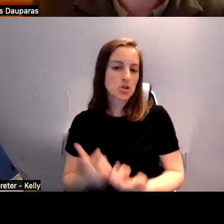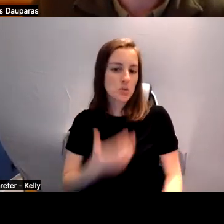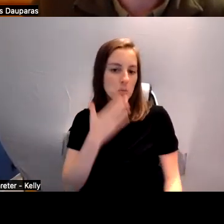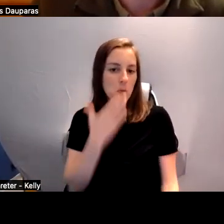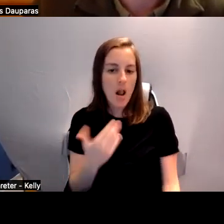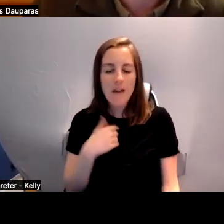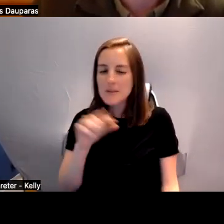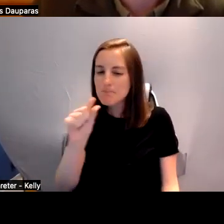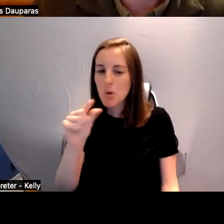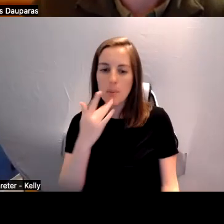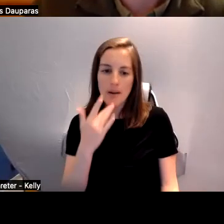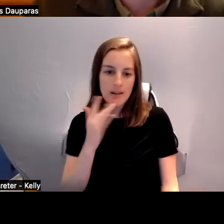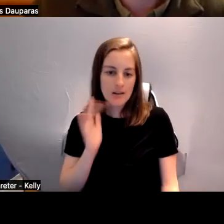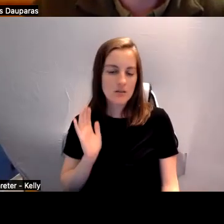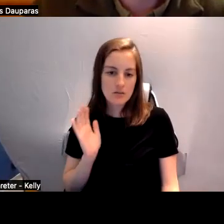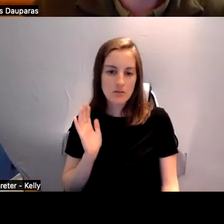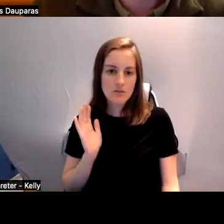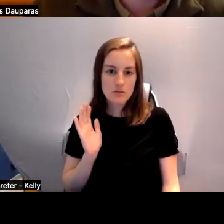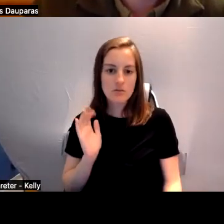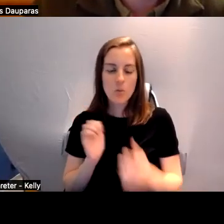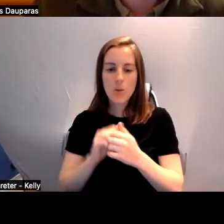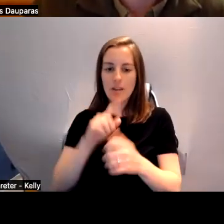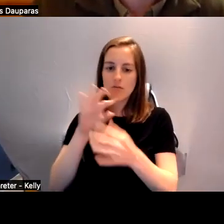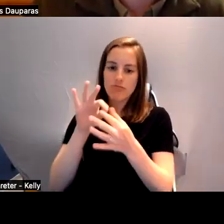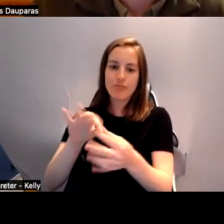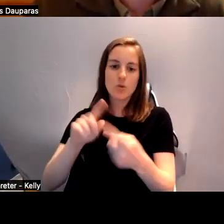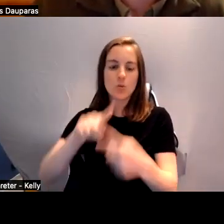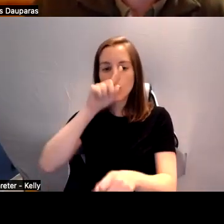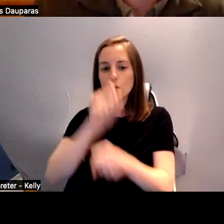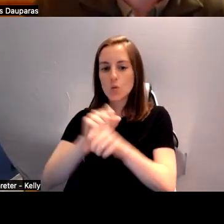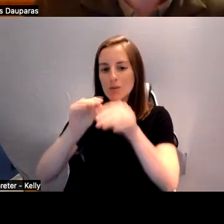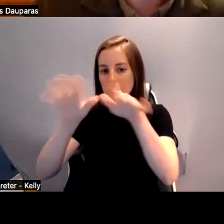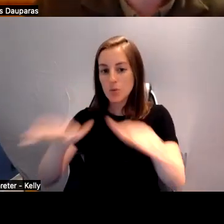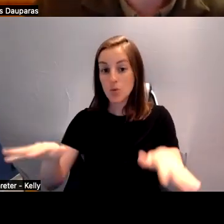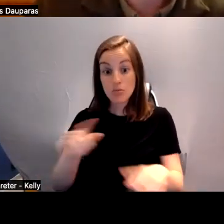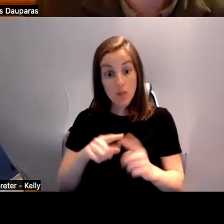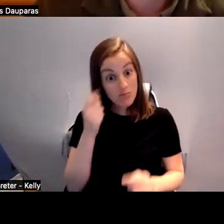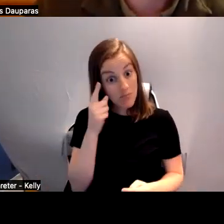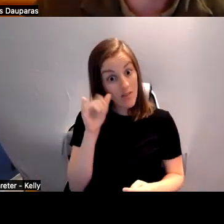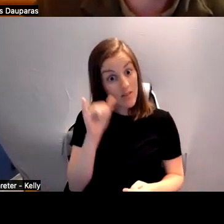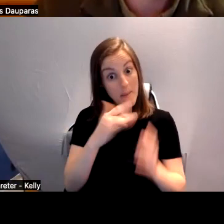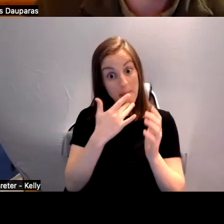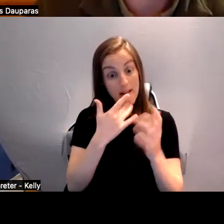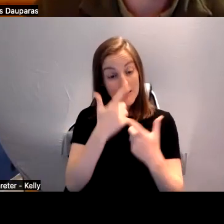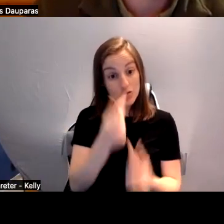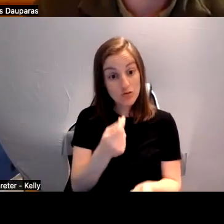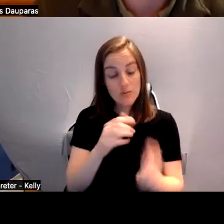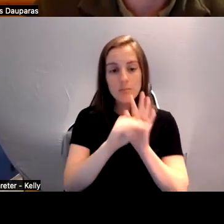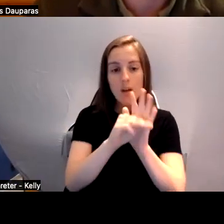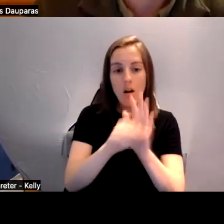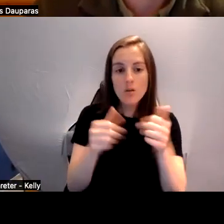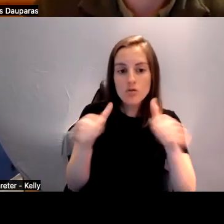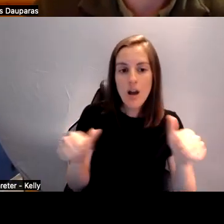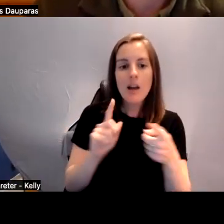small bias with respect to the true distribution. But this bias is quite interesting, that the model is trying to put